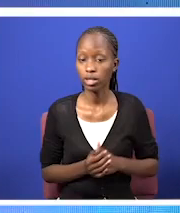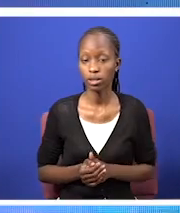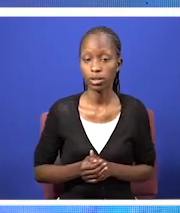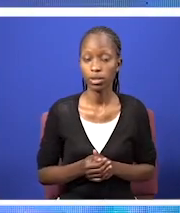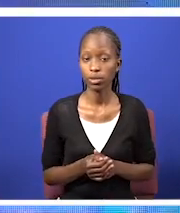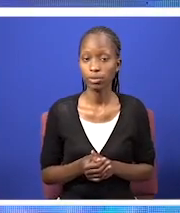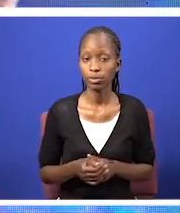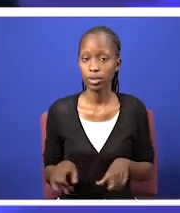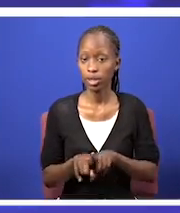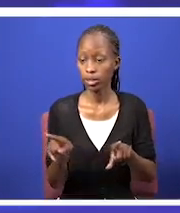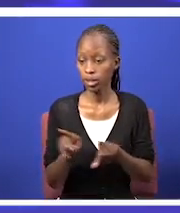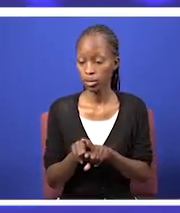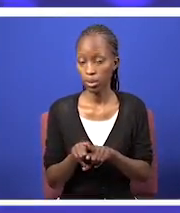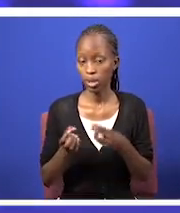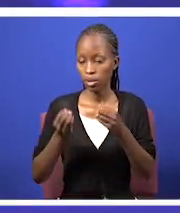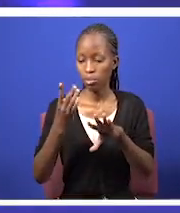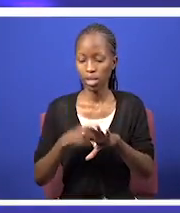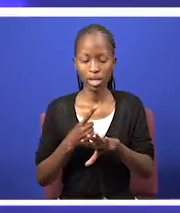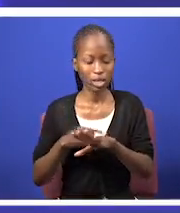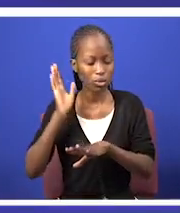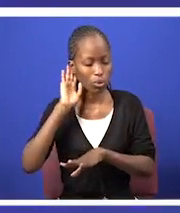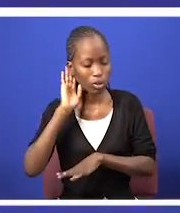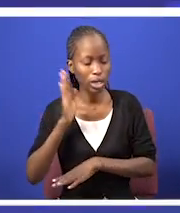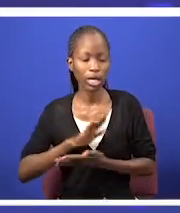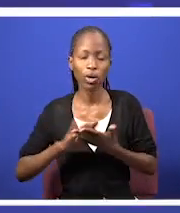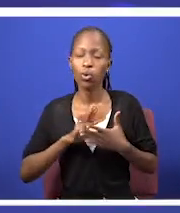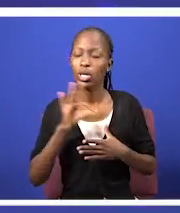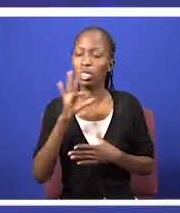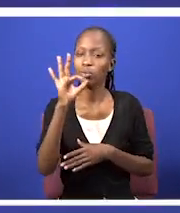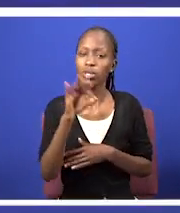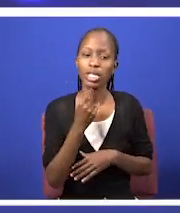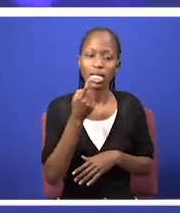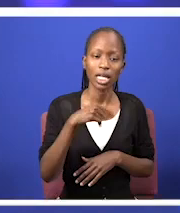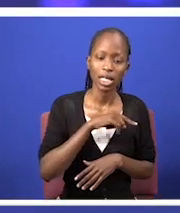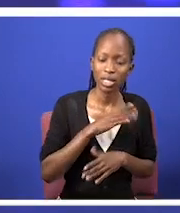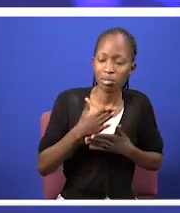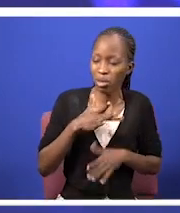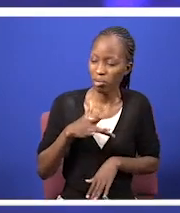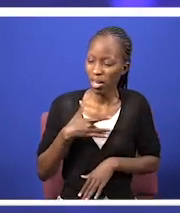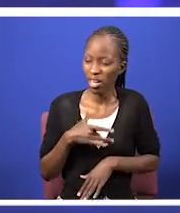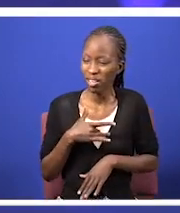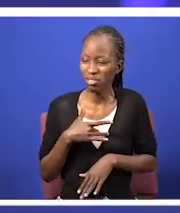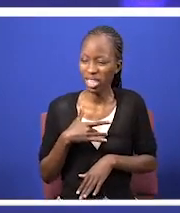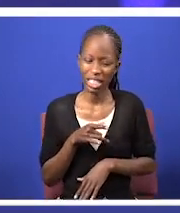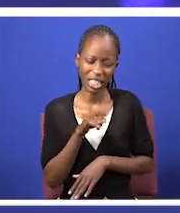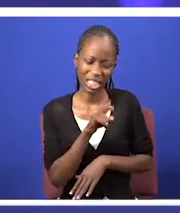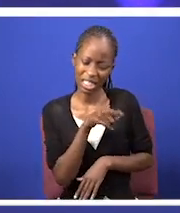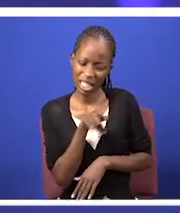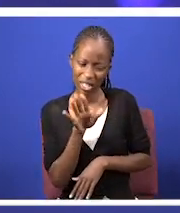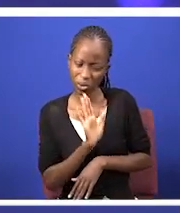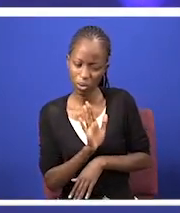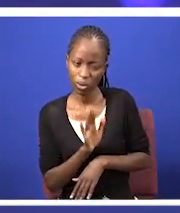a matter. And it's up to us. Many times we hear that voice, we hear the Spirit of God prompting us. Maybe it's a feeling, maybe